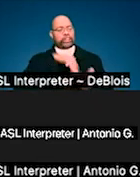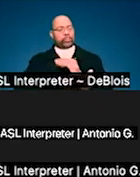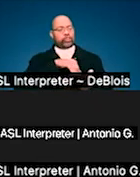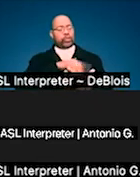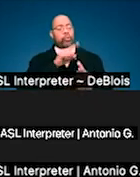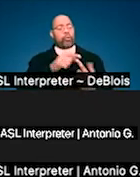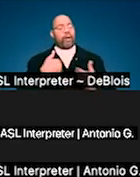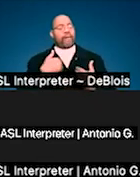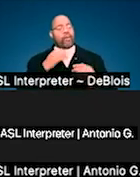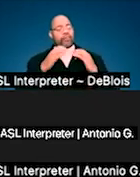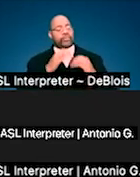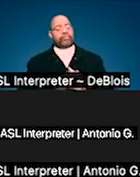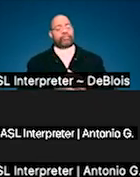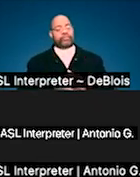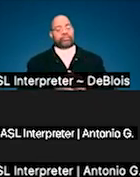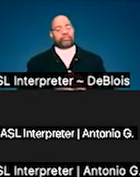when having conversations like these.